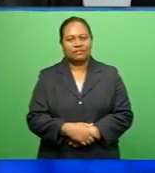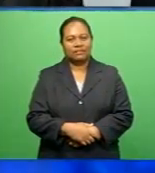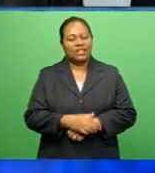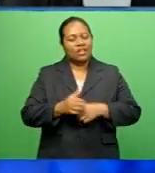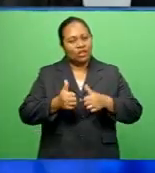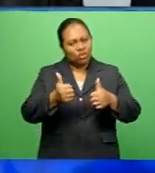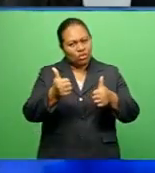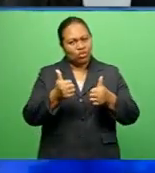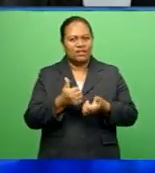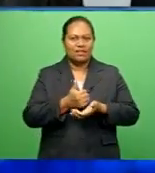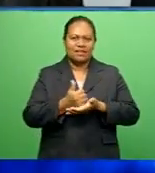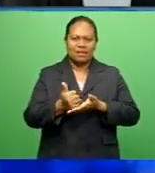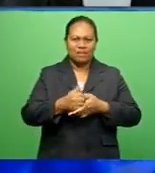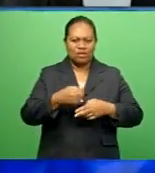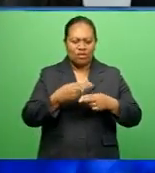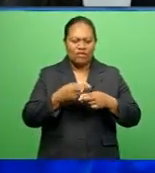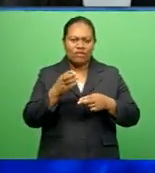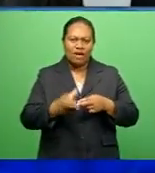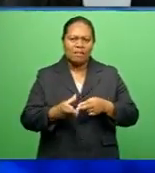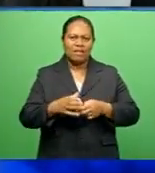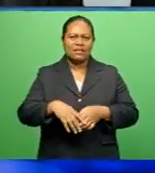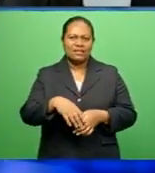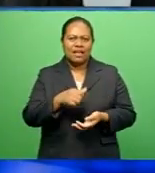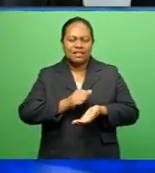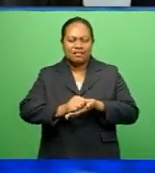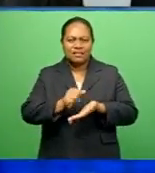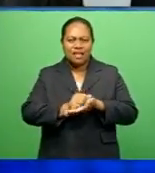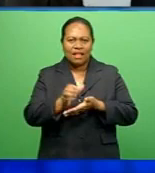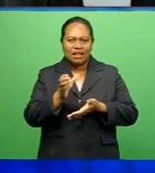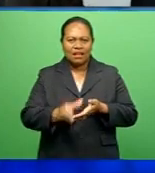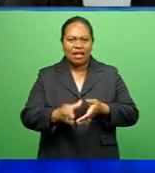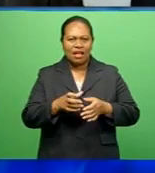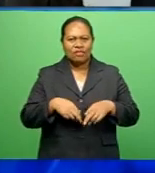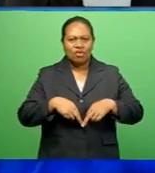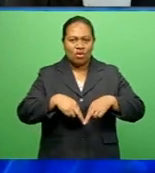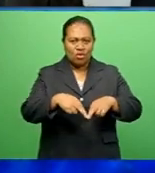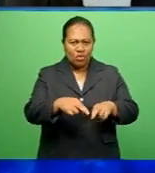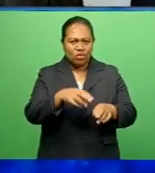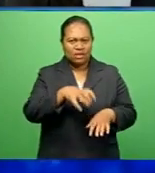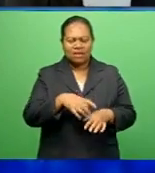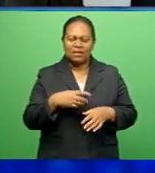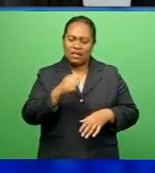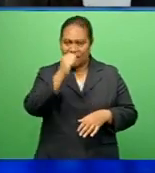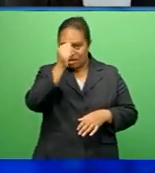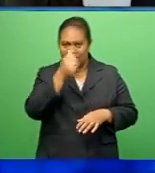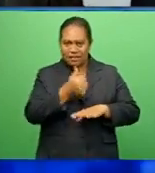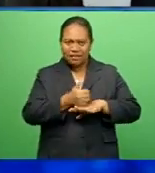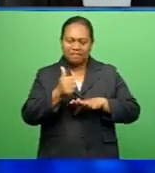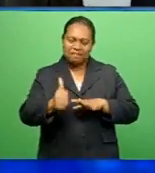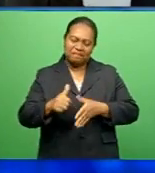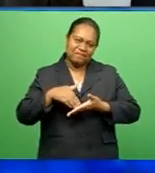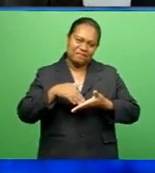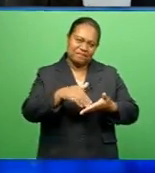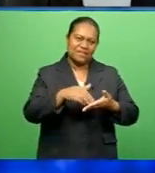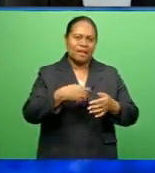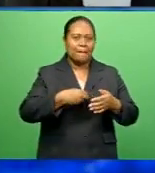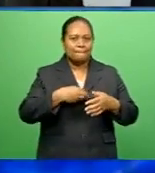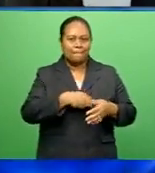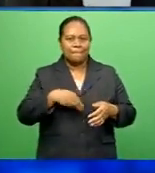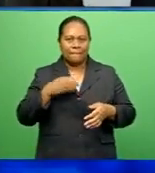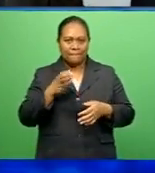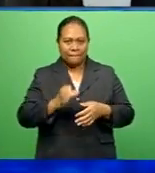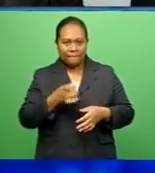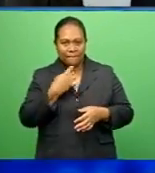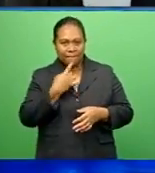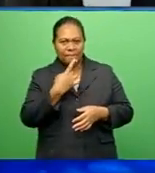A good number of farmers and vendors will benefit from 2 new roadside stalls funded by the Indian government via Ministry of Commerce. Minister for Commerce Fairs